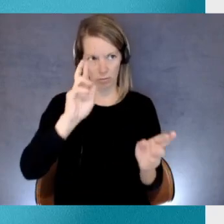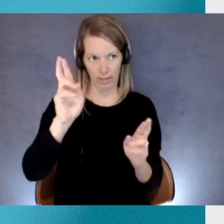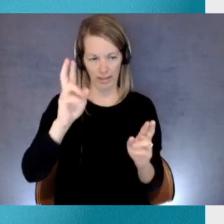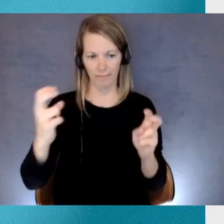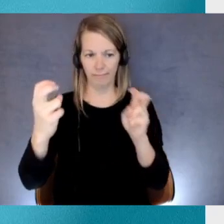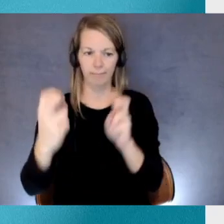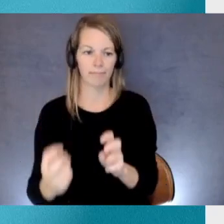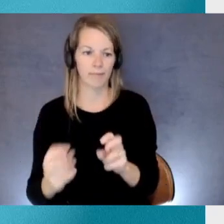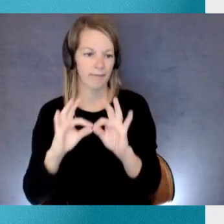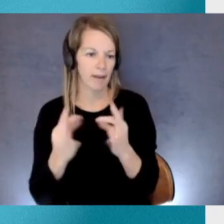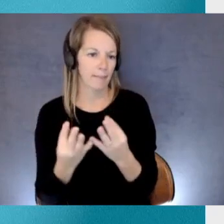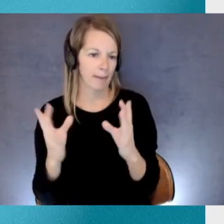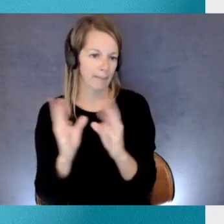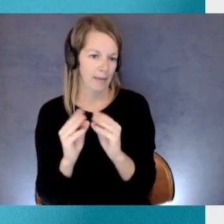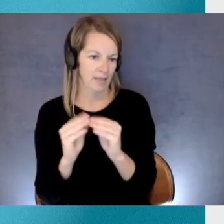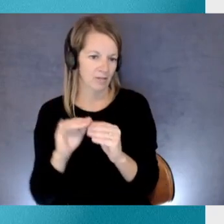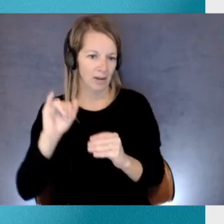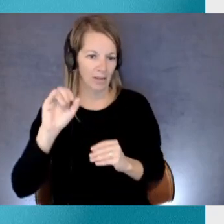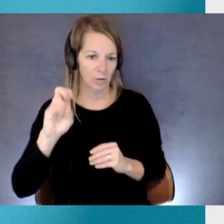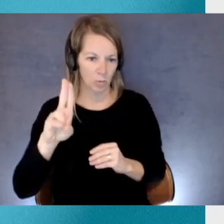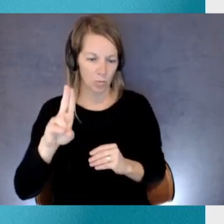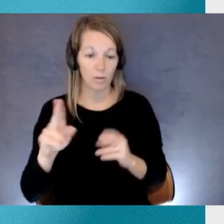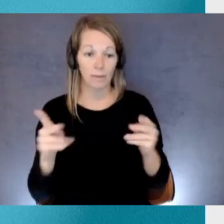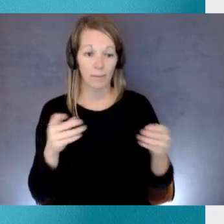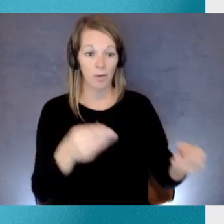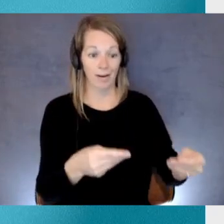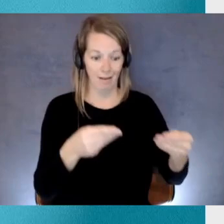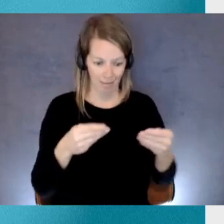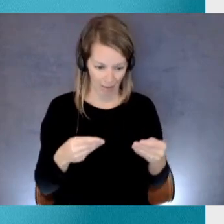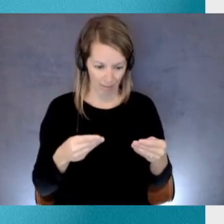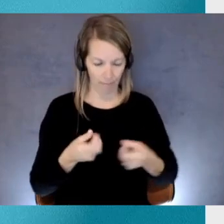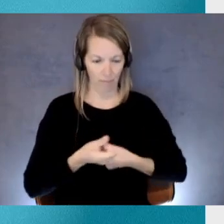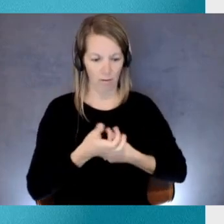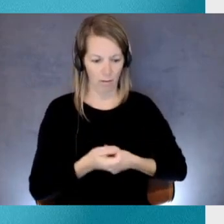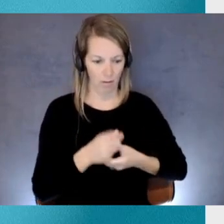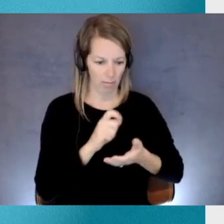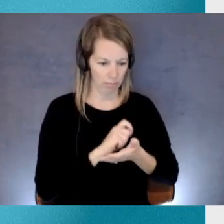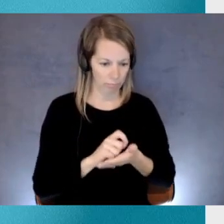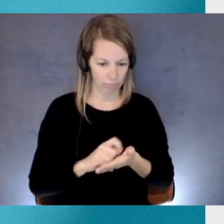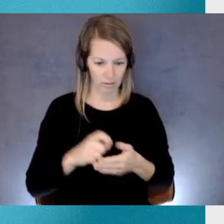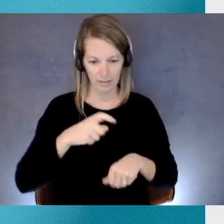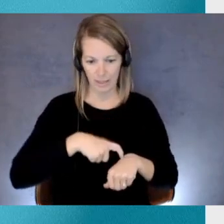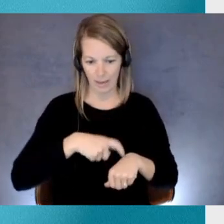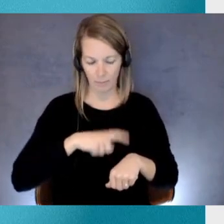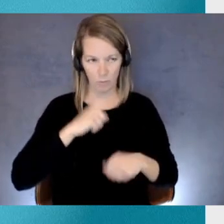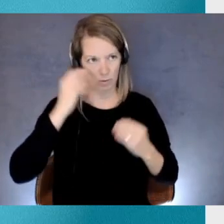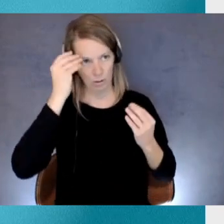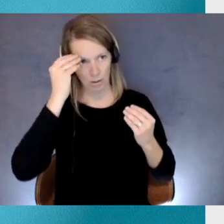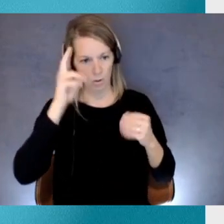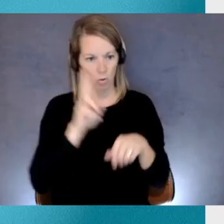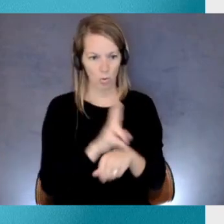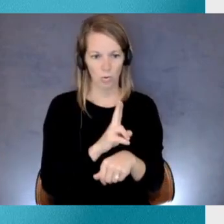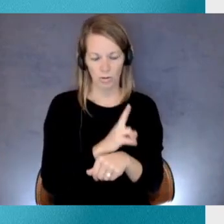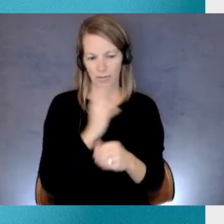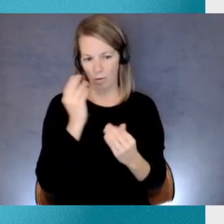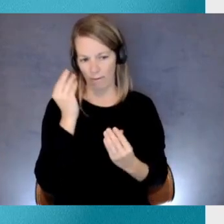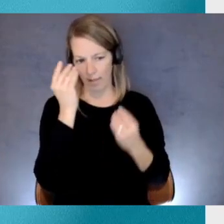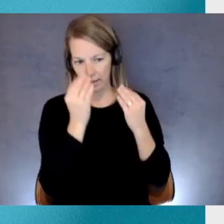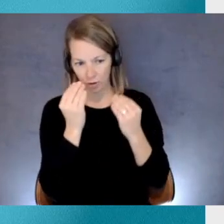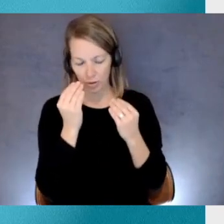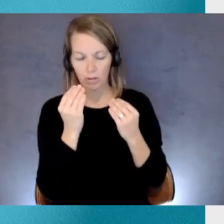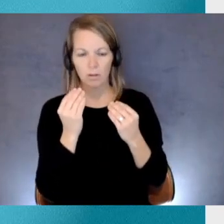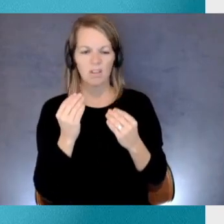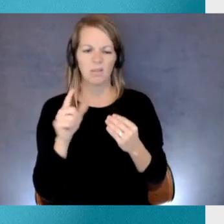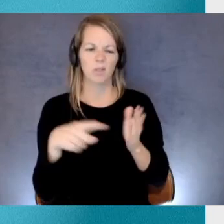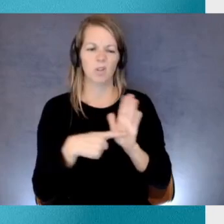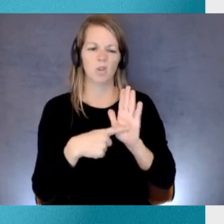in the ICU. And so people get these in advance, and they're allowed to sort of have some time to really sort of use this as a reflective tool. I'm only going to show